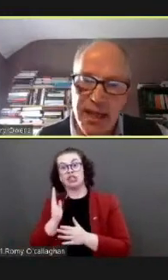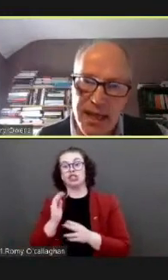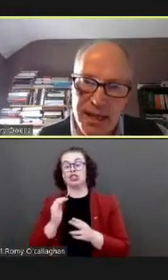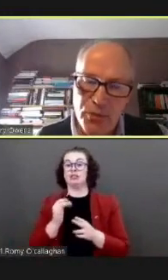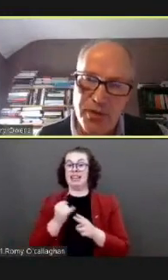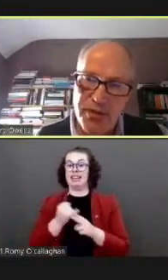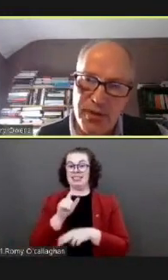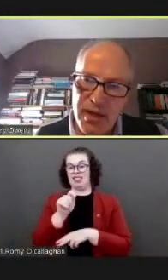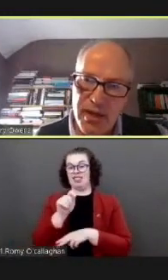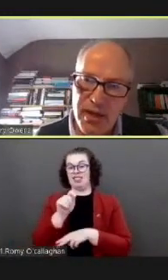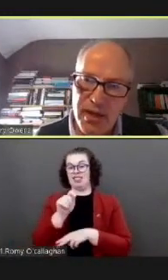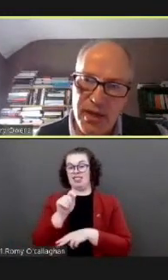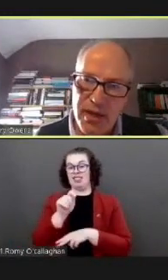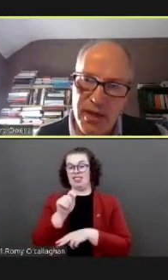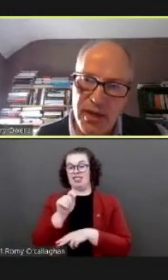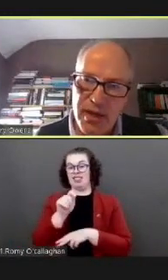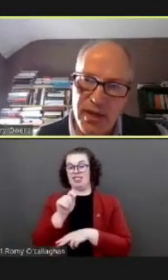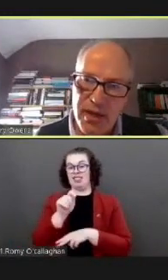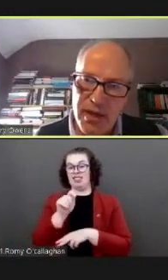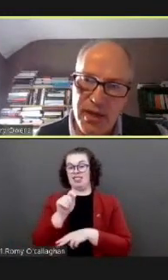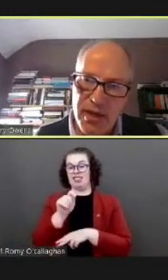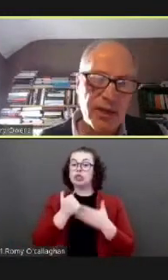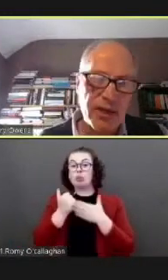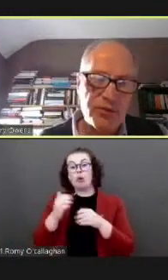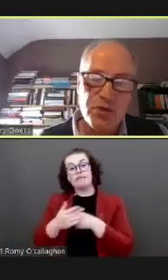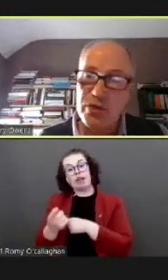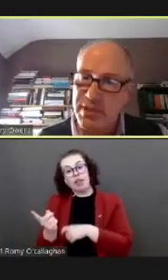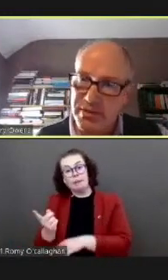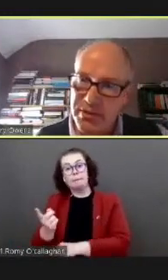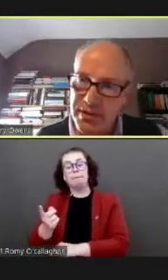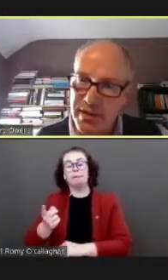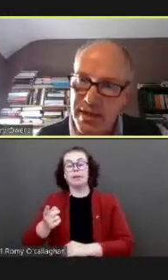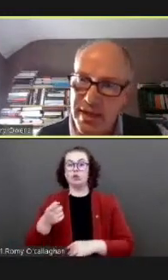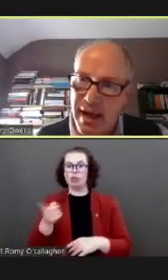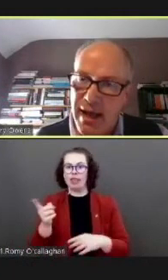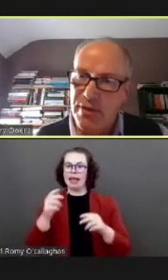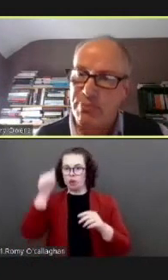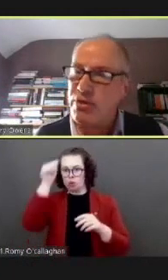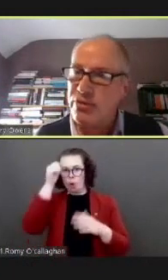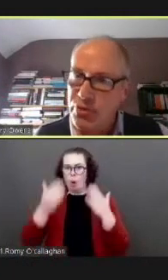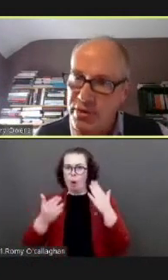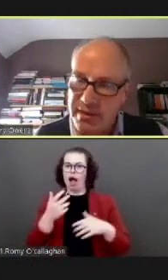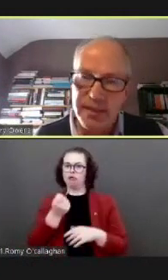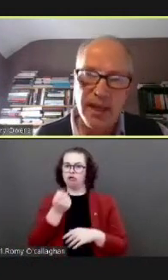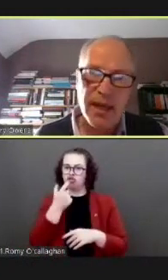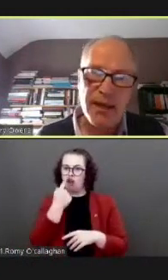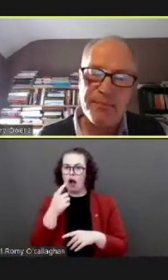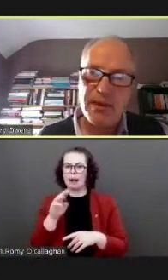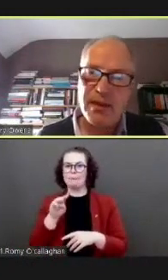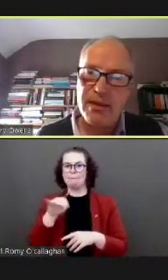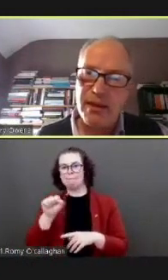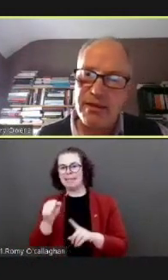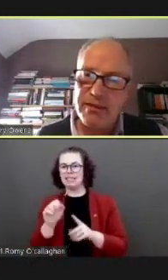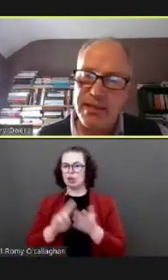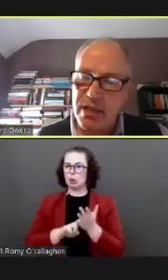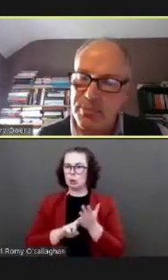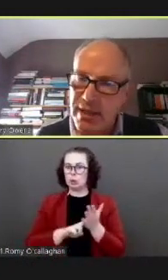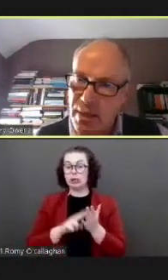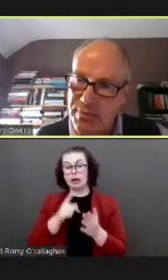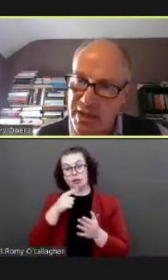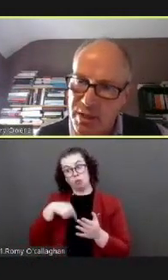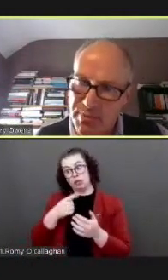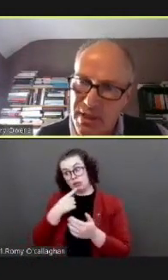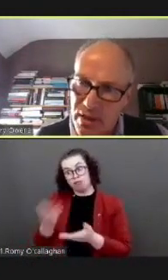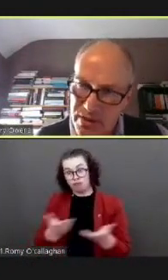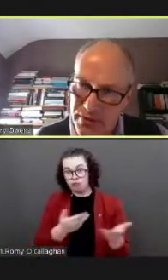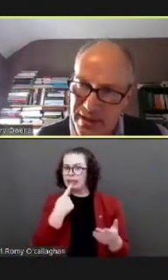but that came with supports for drug misuse. And the person wouldn't take up